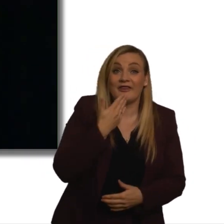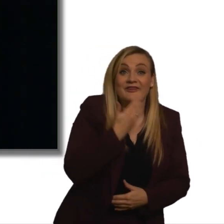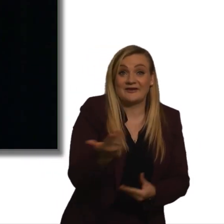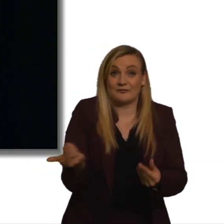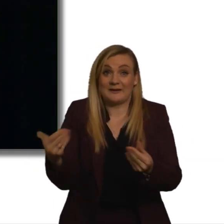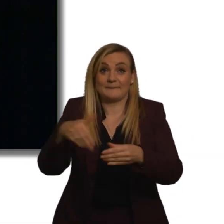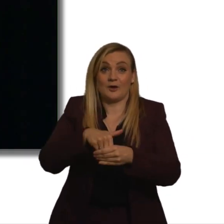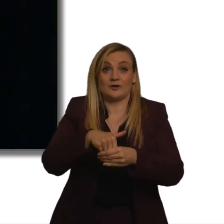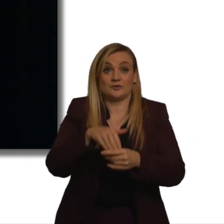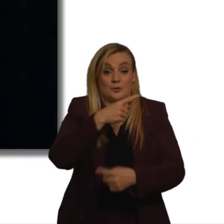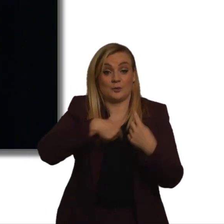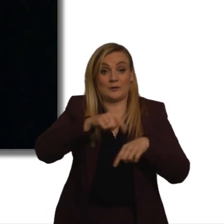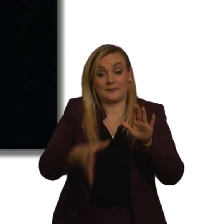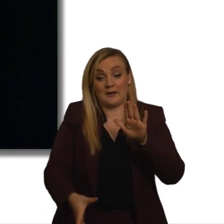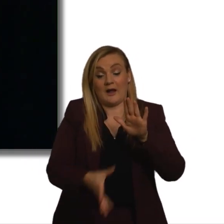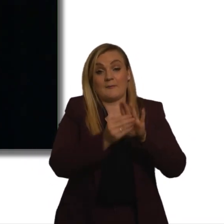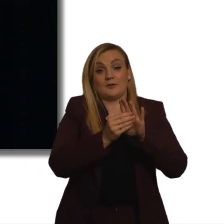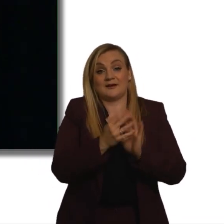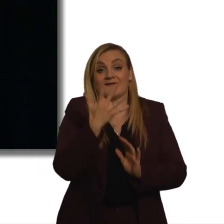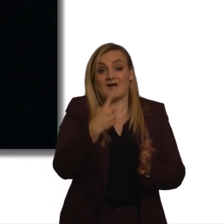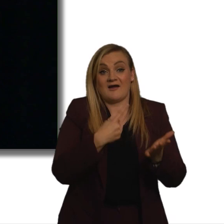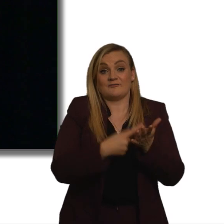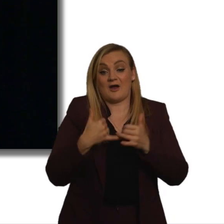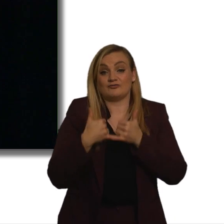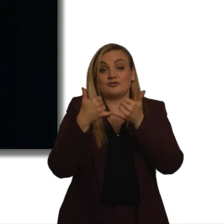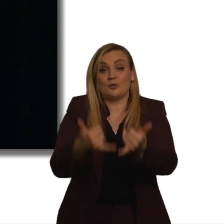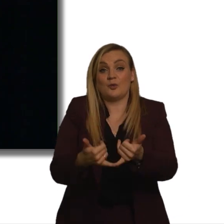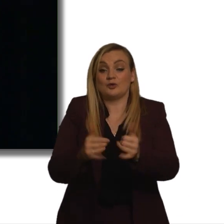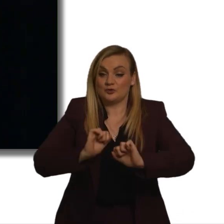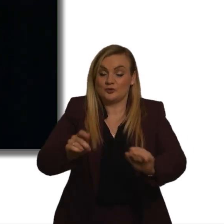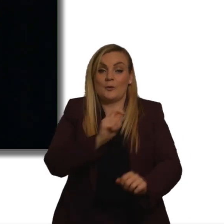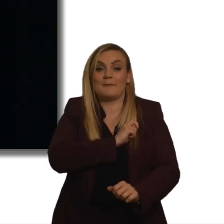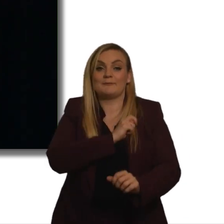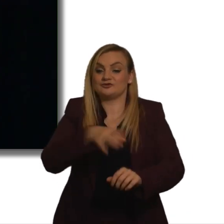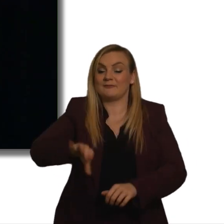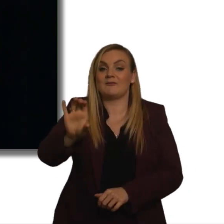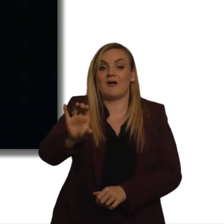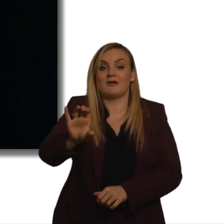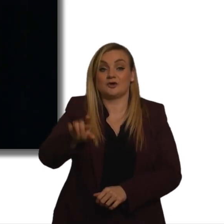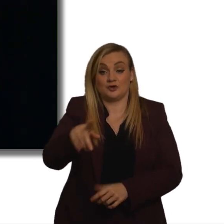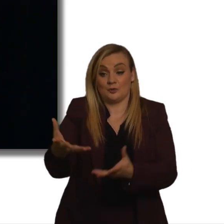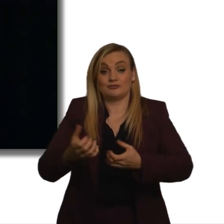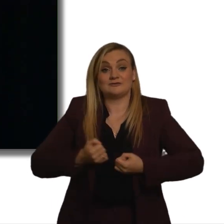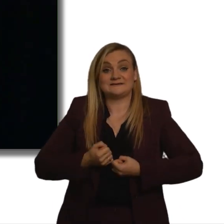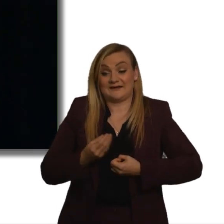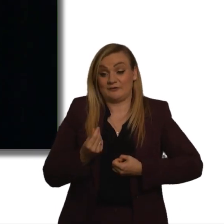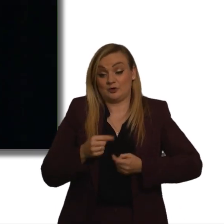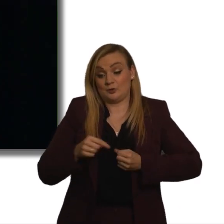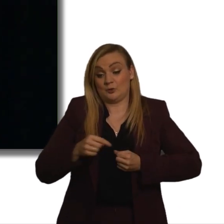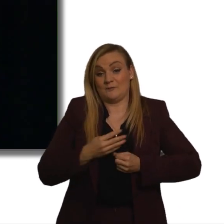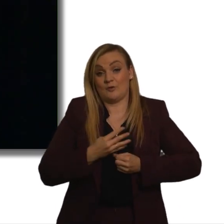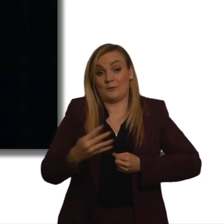taking part, we will be uploading a £5 reward to your membership card, and you will receive that within the next